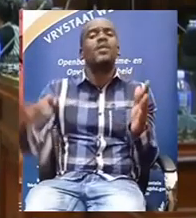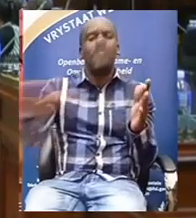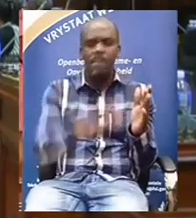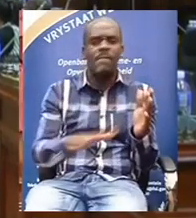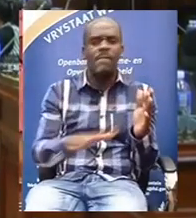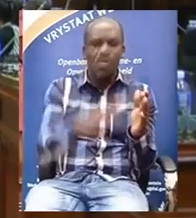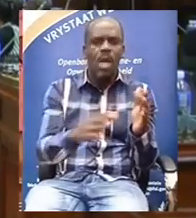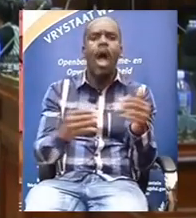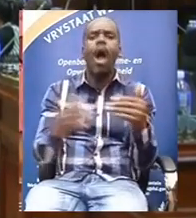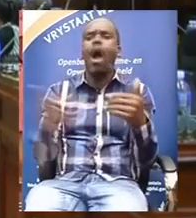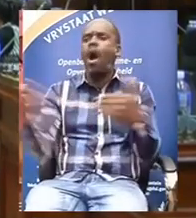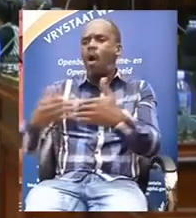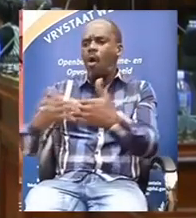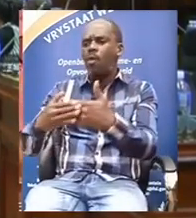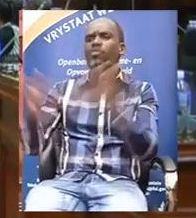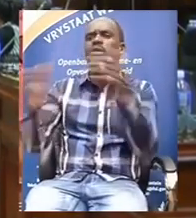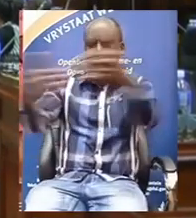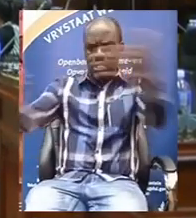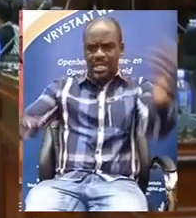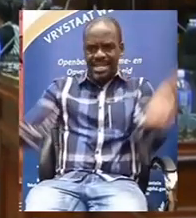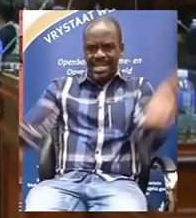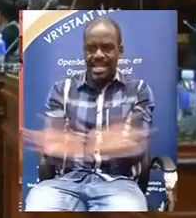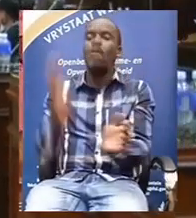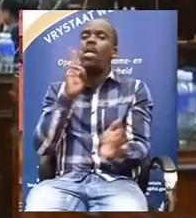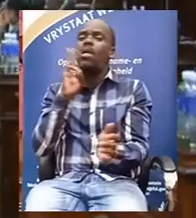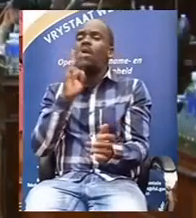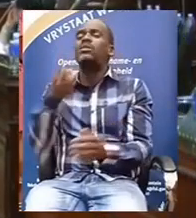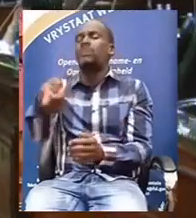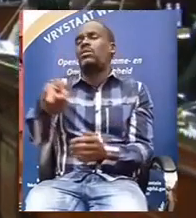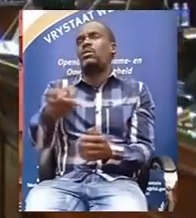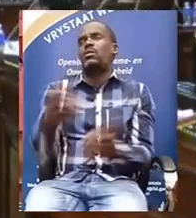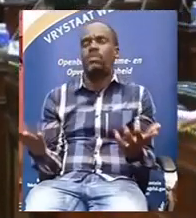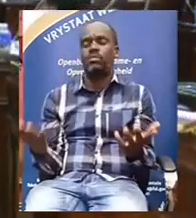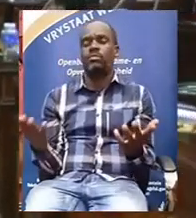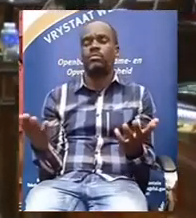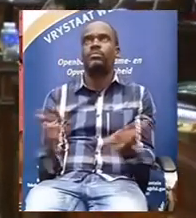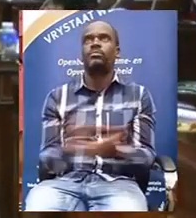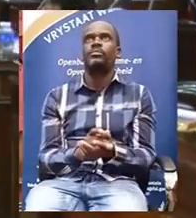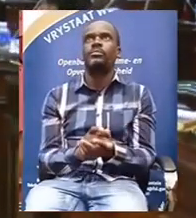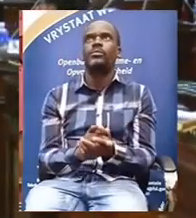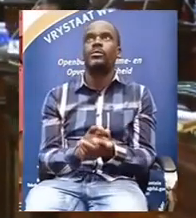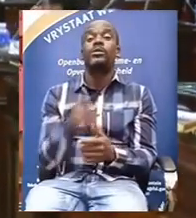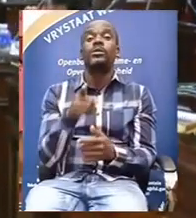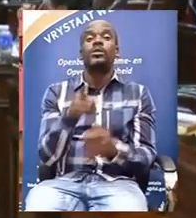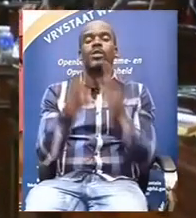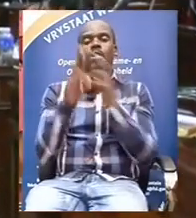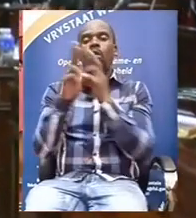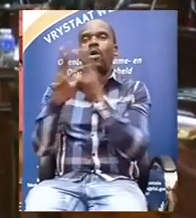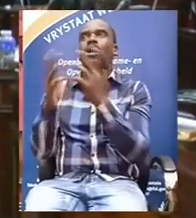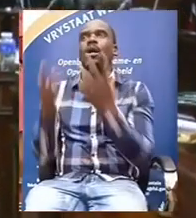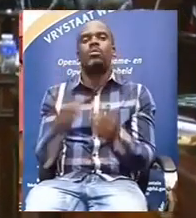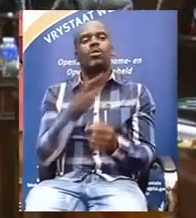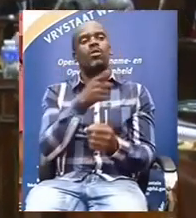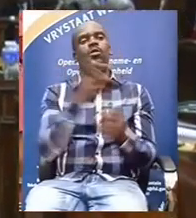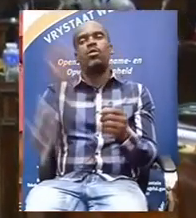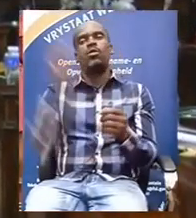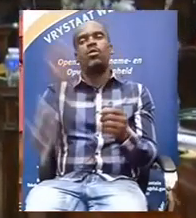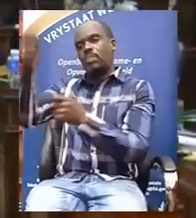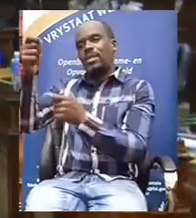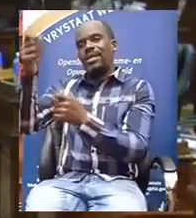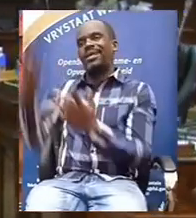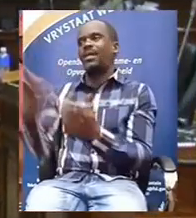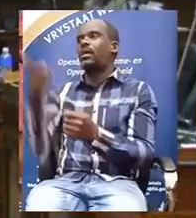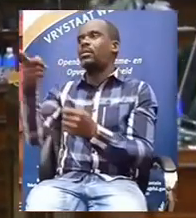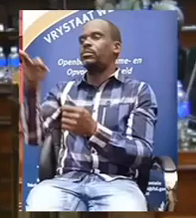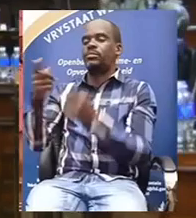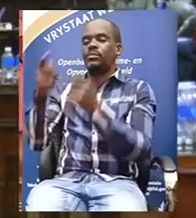Sterkfontein Dam. But that's not the situation. The problem The Honorable, through you, Speaker, Honorable Tshabalala will